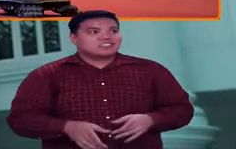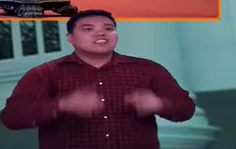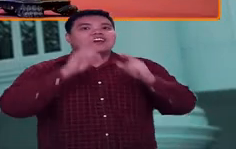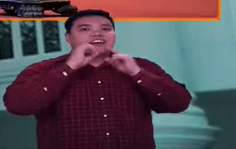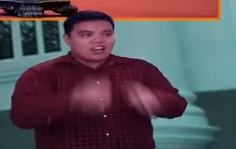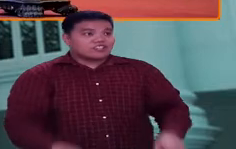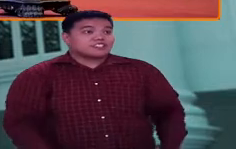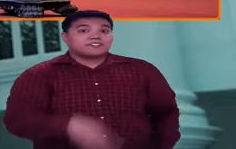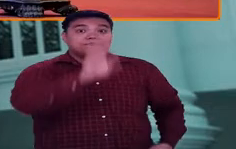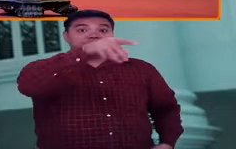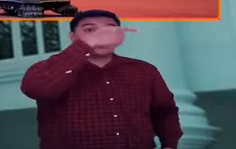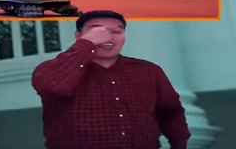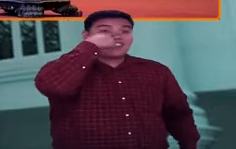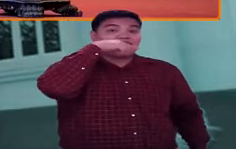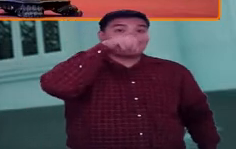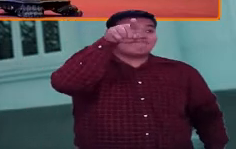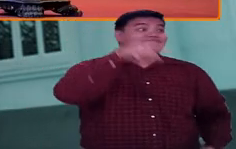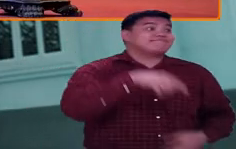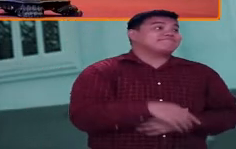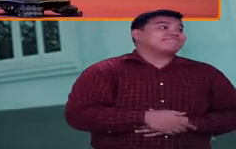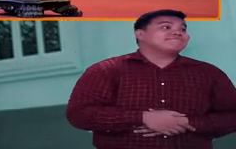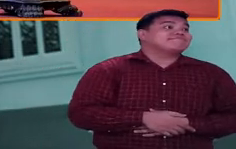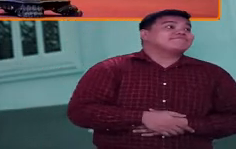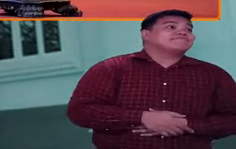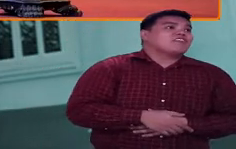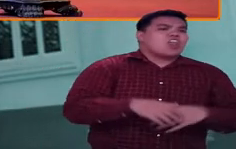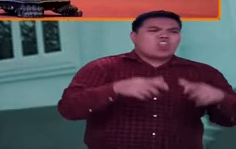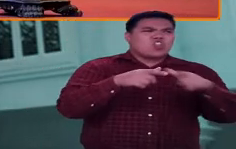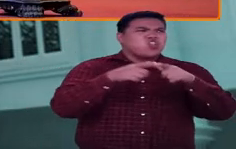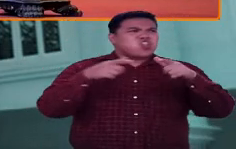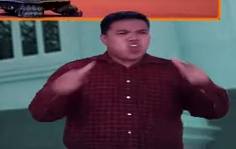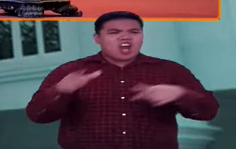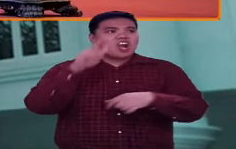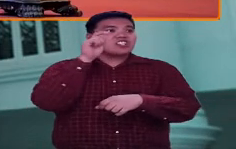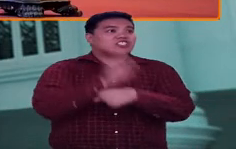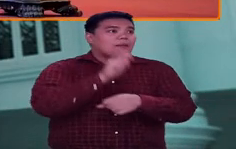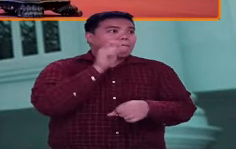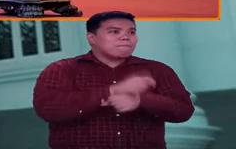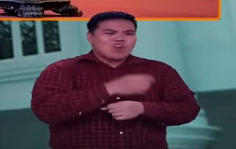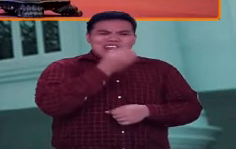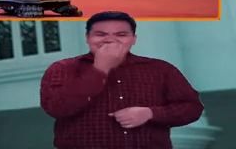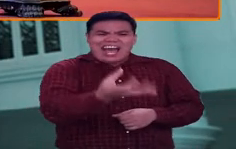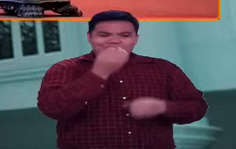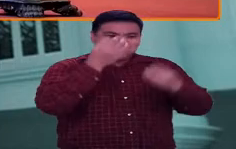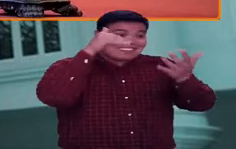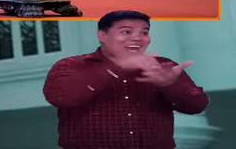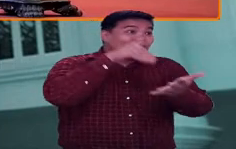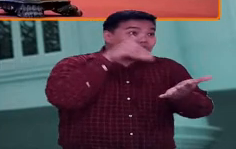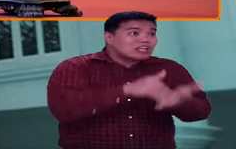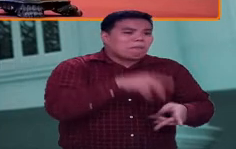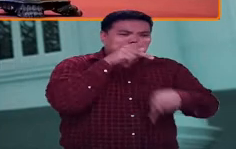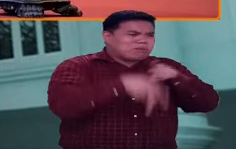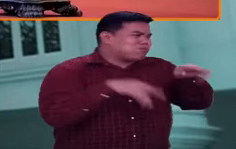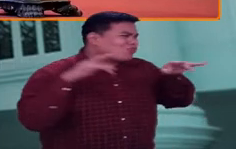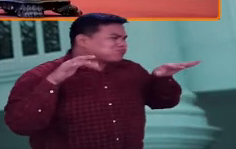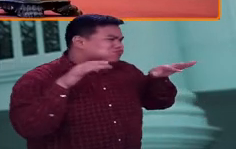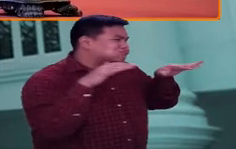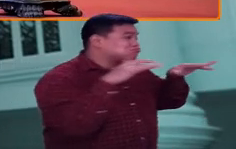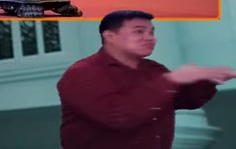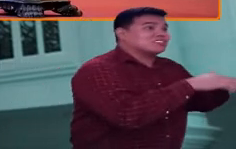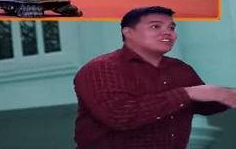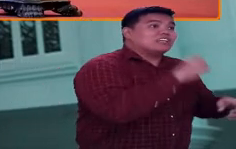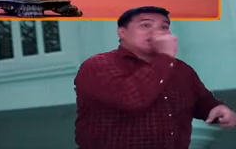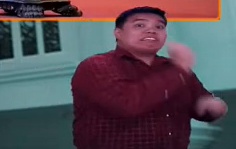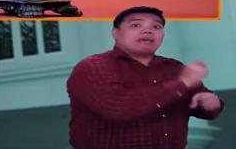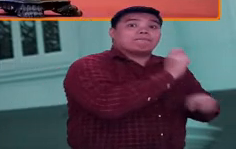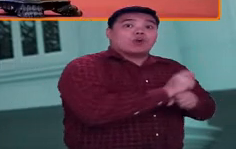You can go to Thailand and there's a large temple. Thousands of people go into this temple every day. Inside